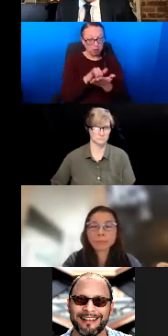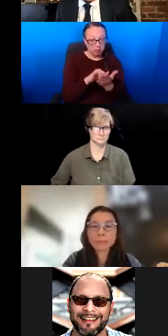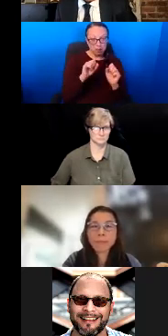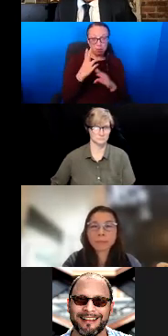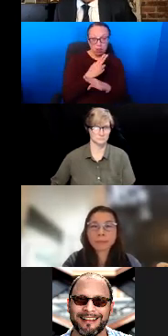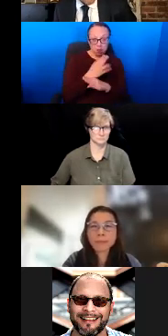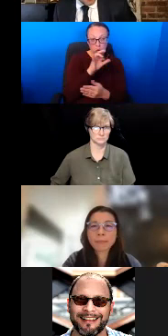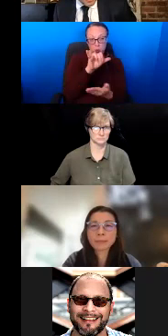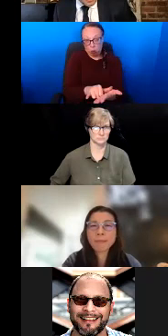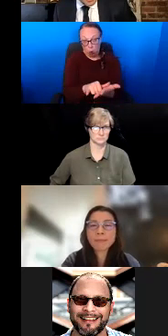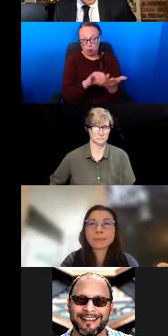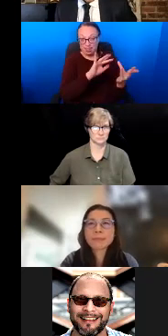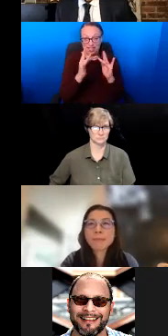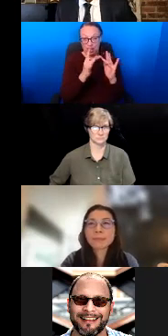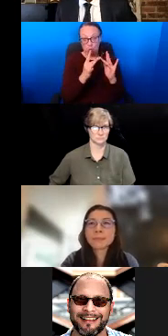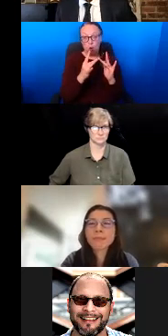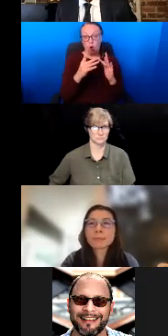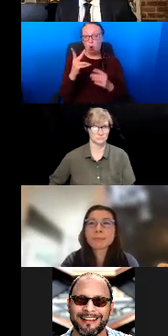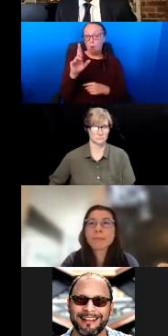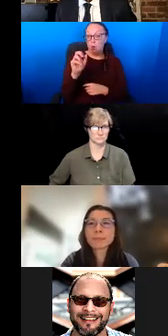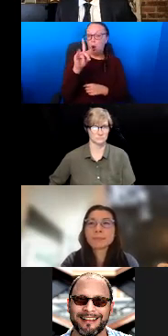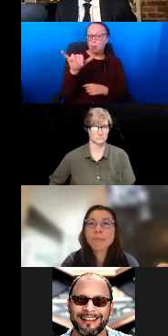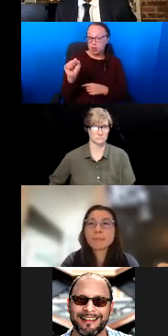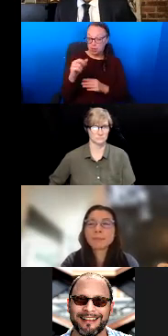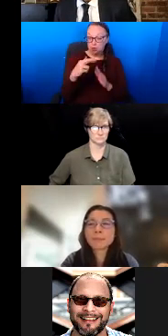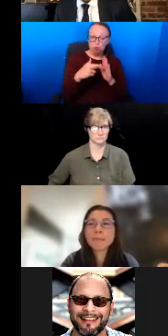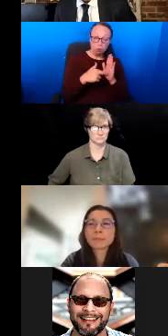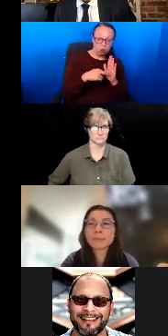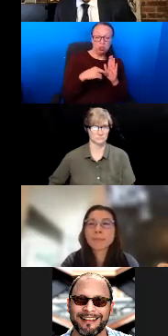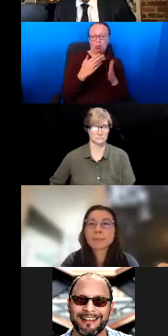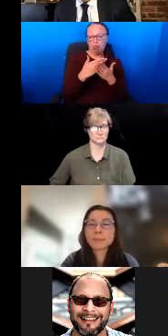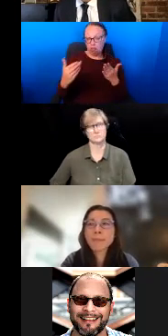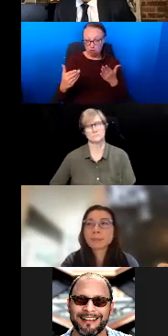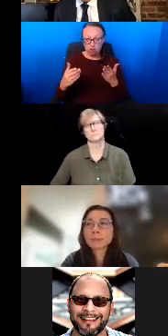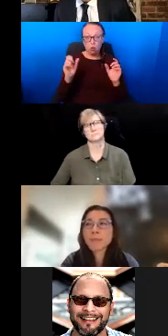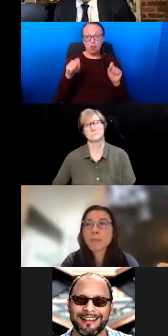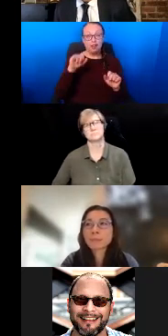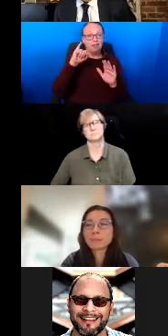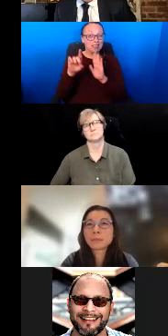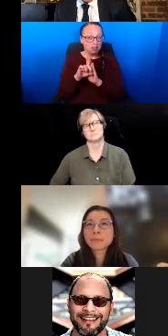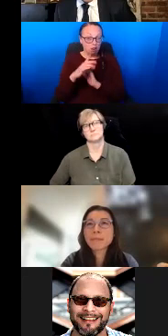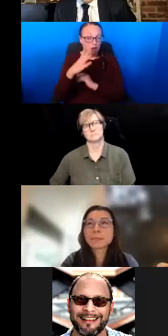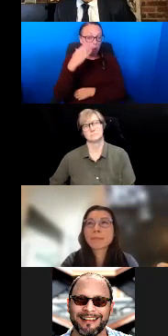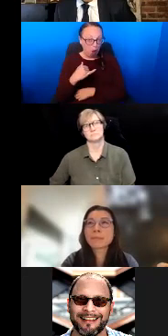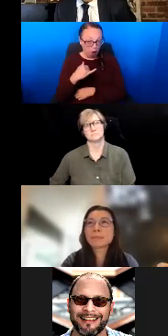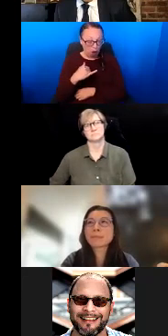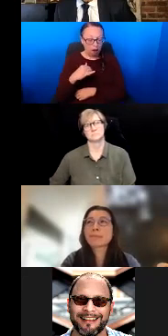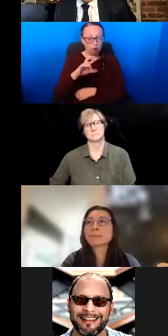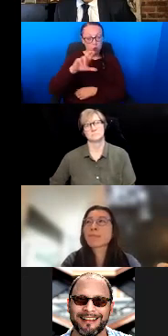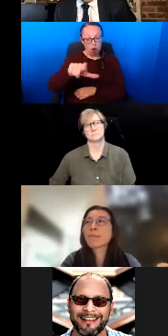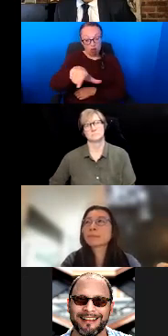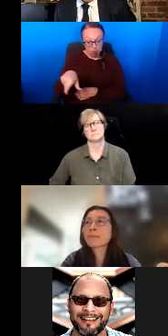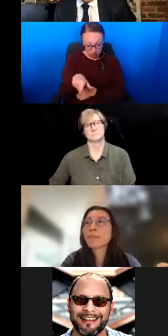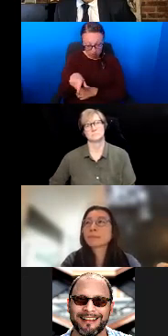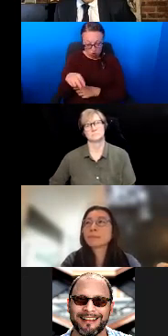anatomic network properties in order to identify why regions in the right hemisphere seem to get activated